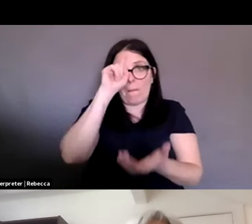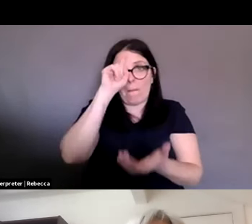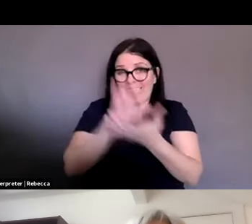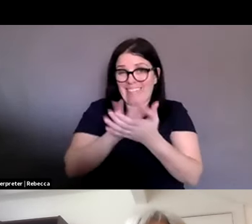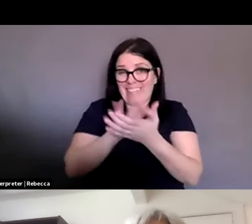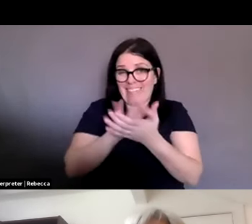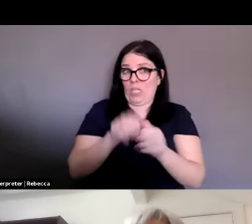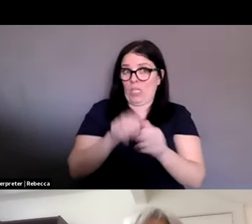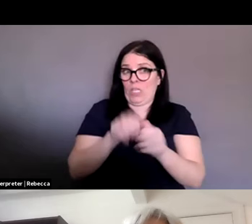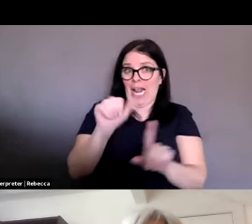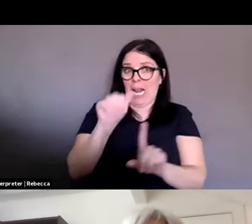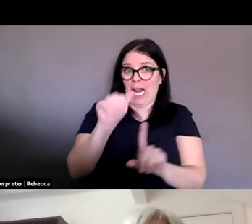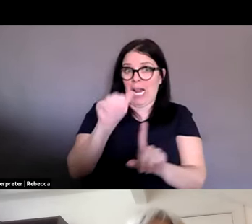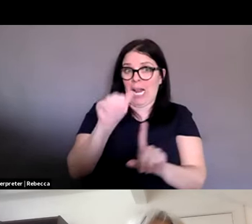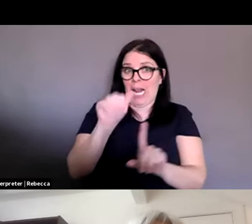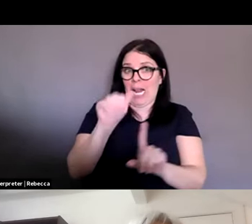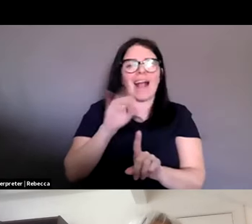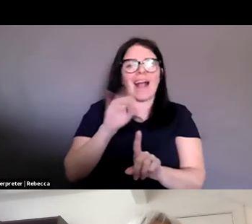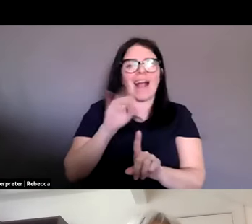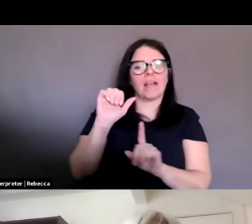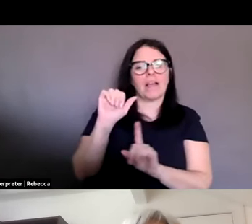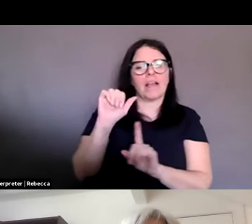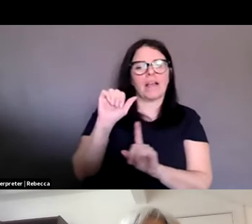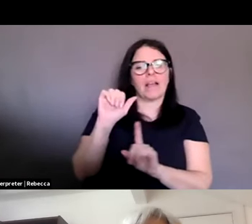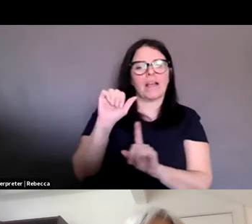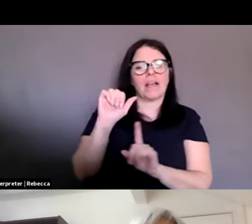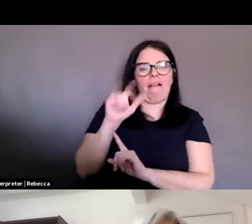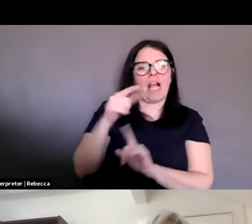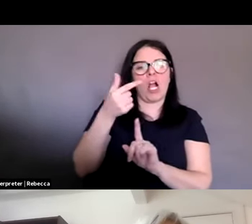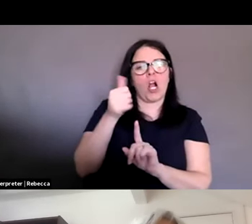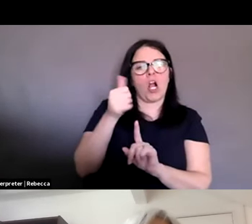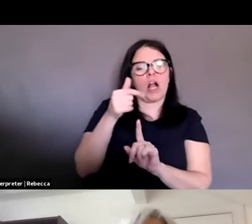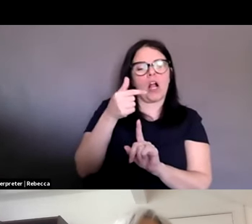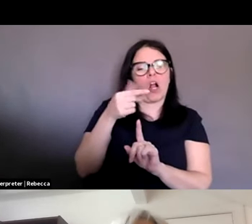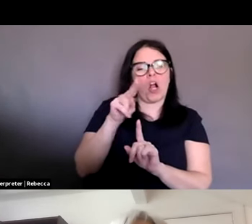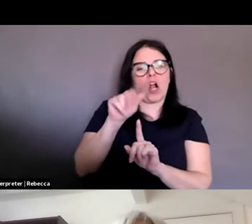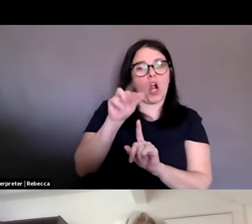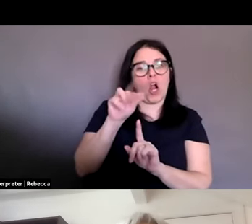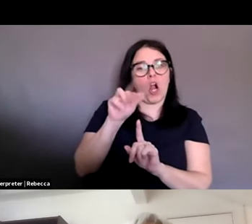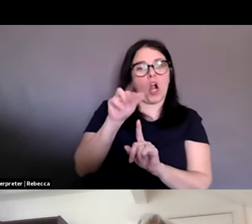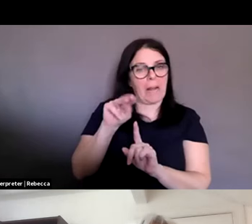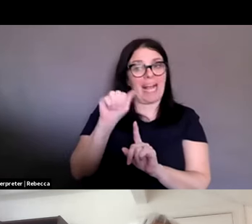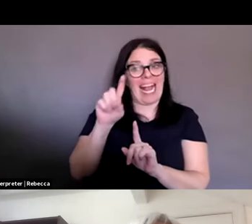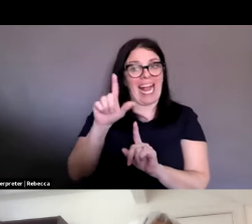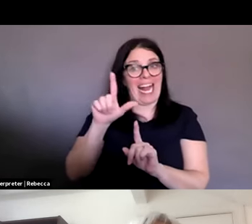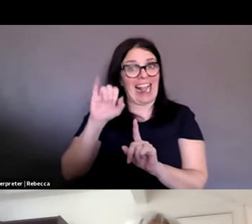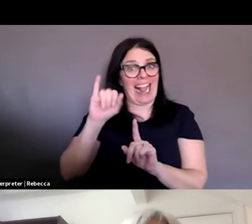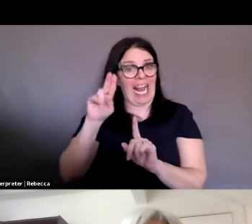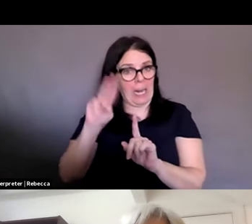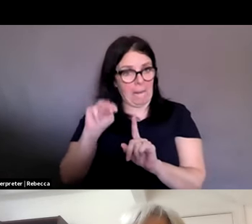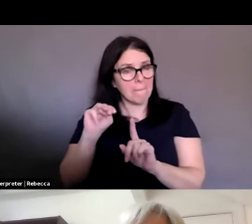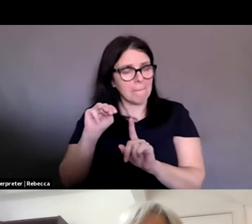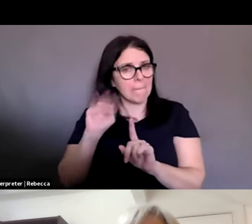can take nothing from the study itself about whether the courts are right or wrong. However, the study was done in the context